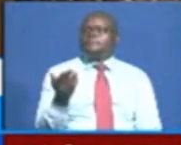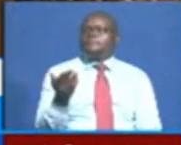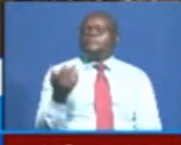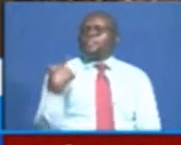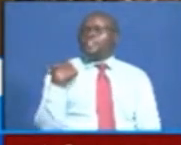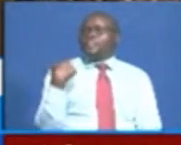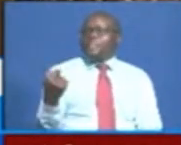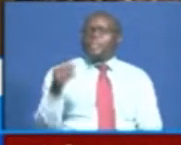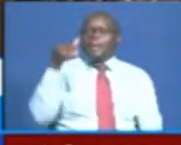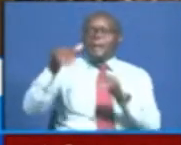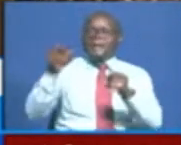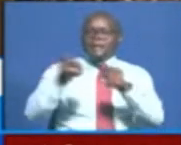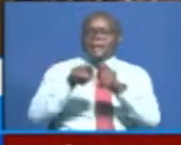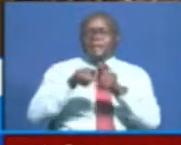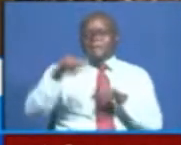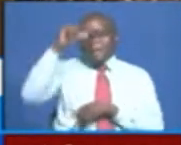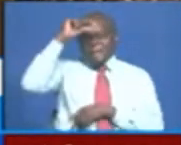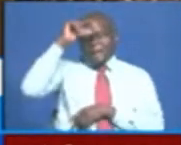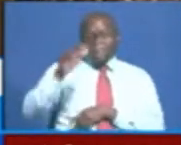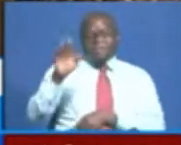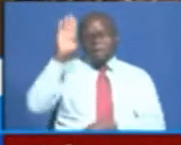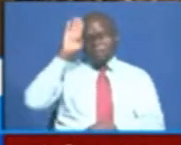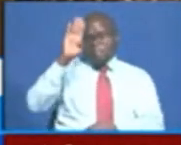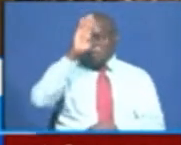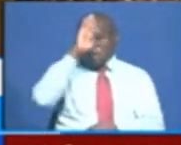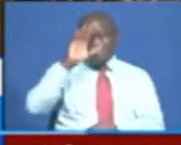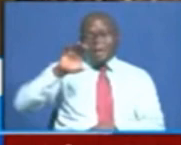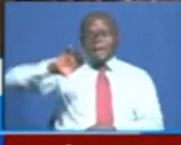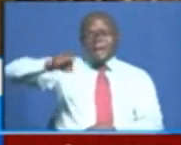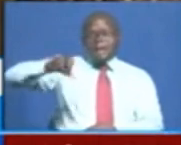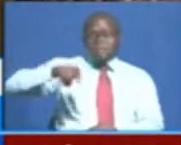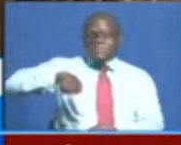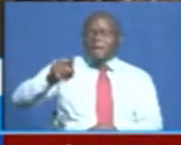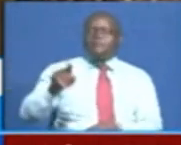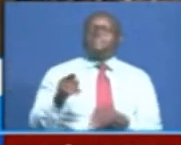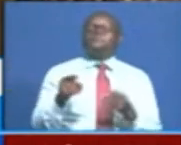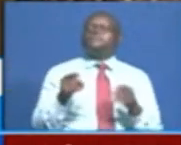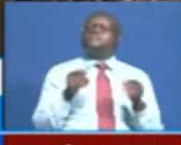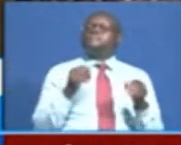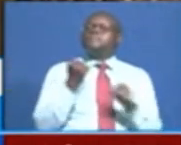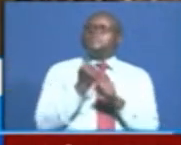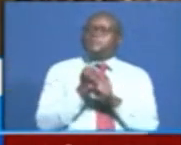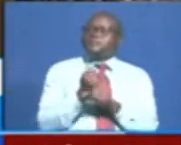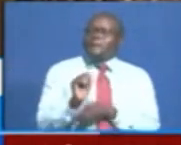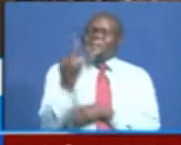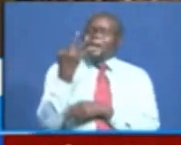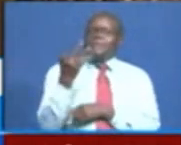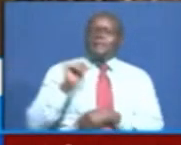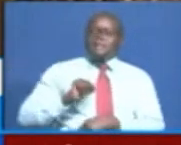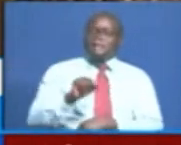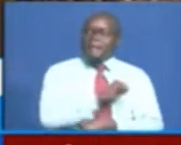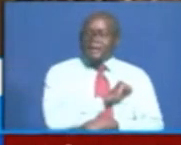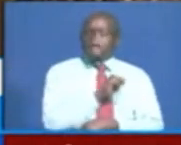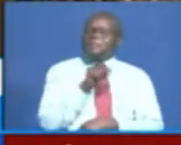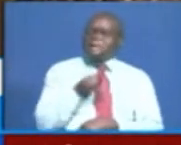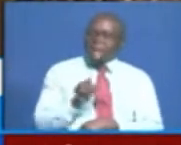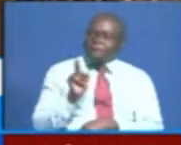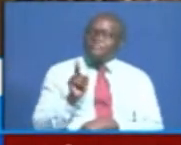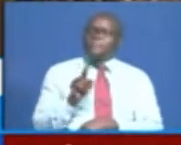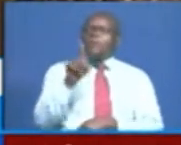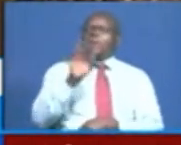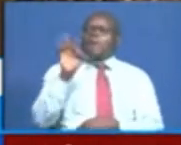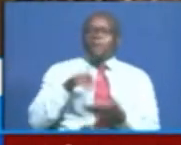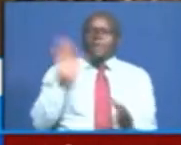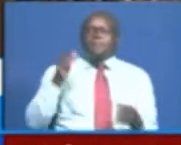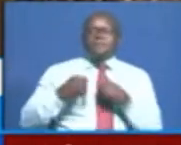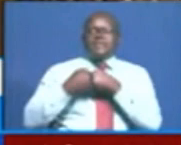who was recently elected as the governor of Bungoma County. He ably presided over the 3rd Senate in perhaps one of the most